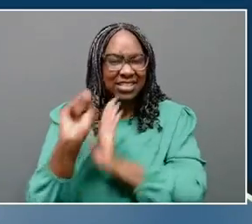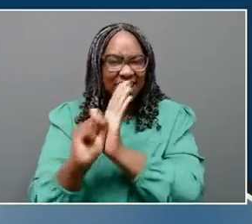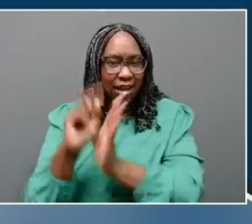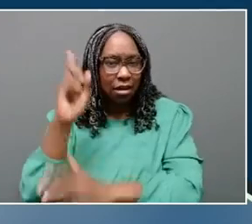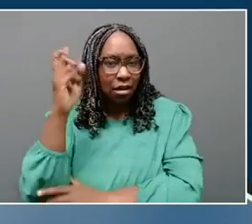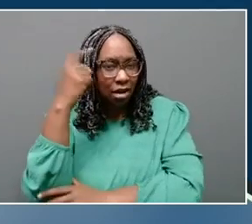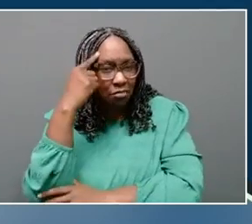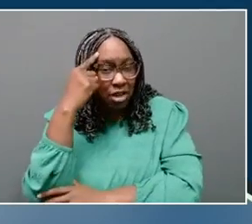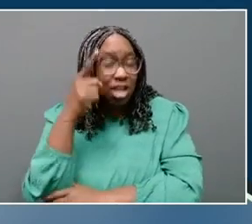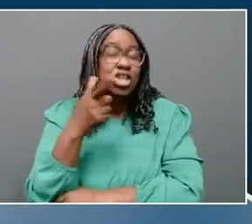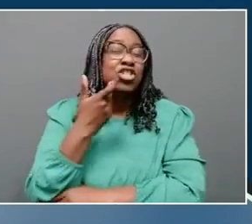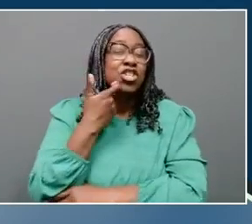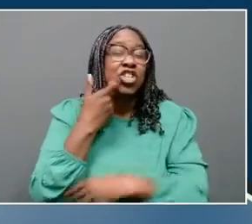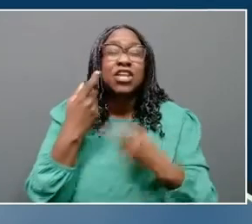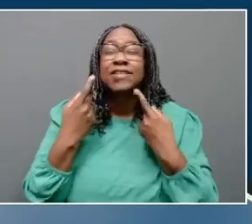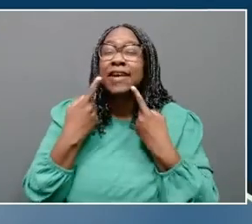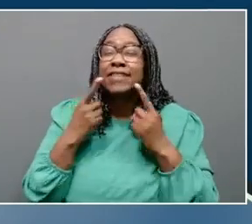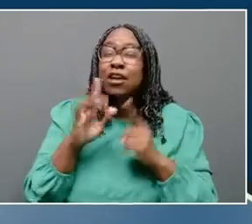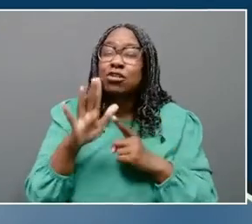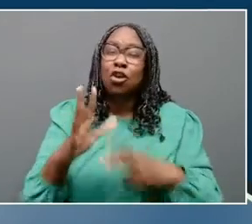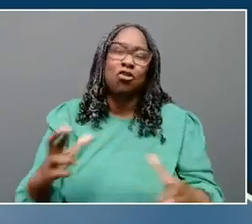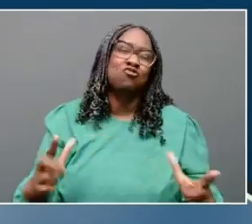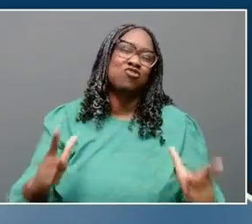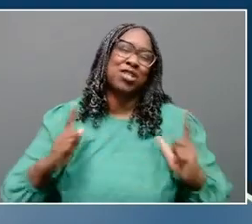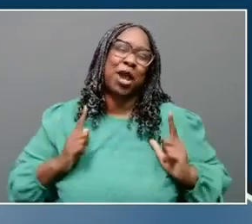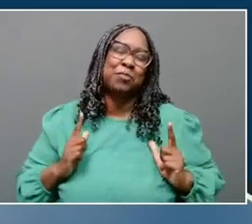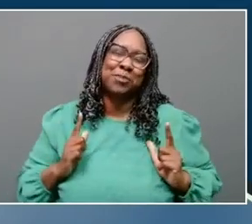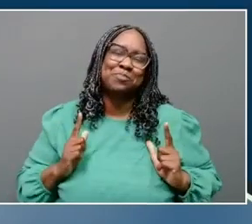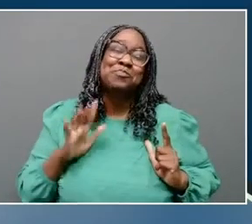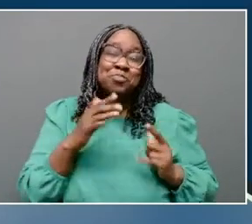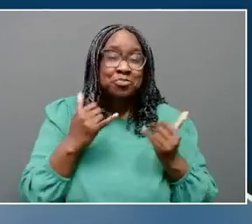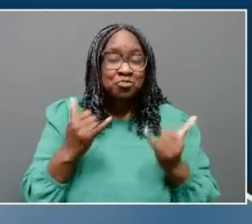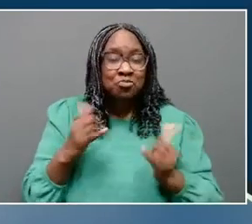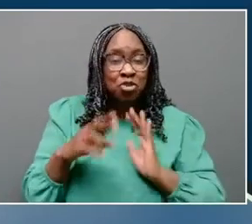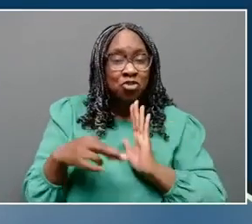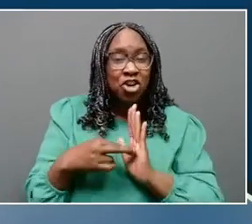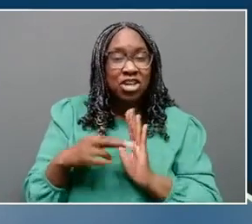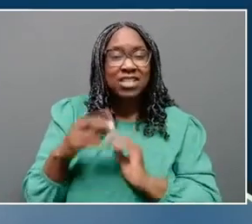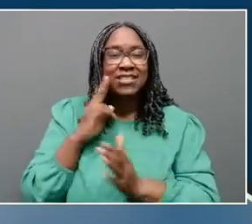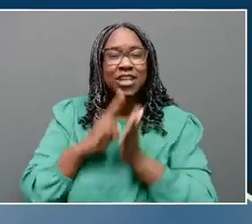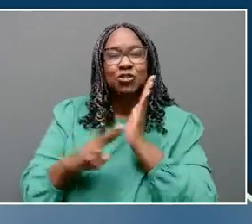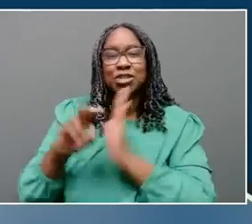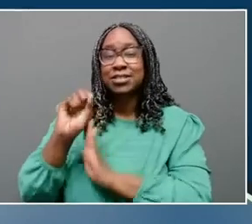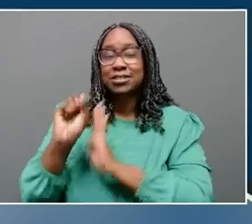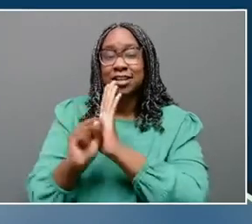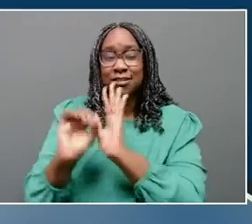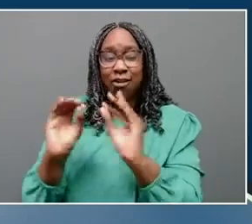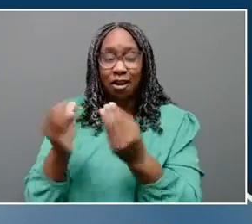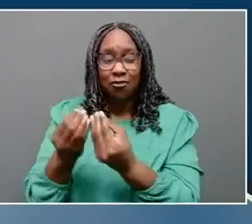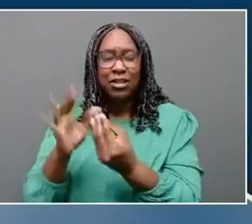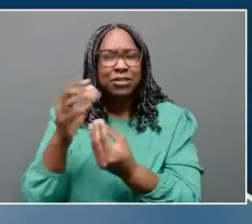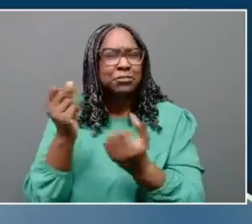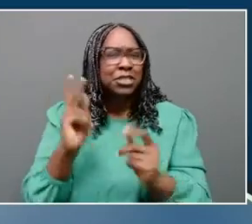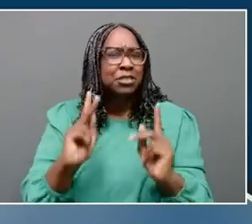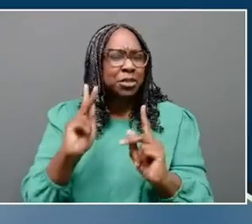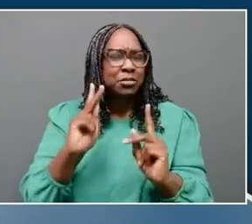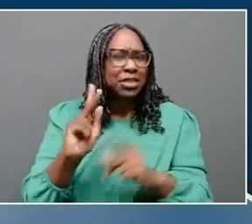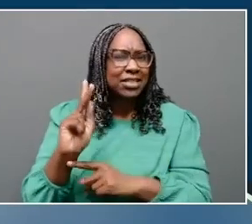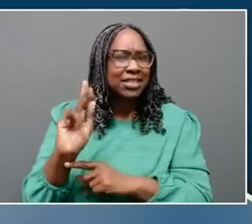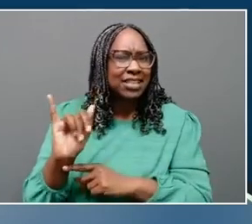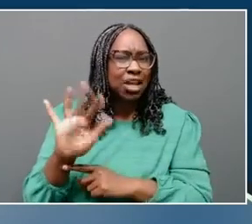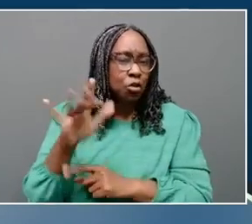her well-earned retirement. Her current role is with the Secretary of State's office. However, many Kentuckians will remember Candy from the